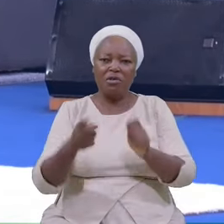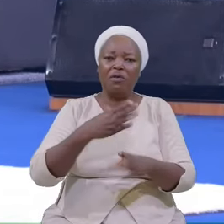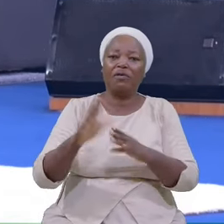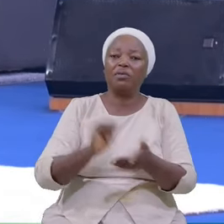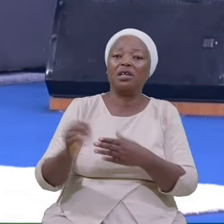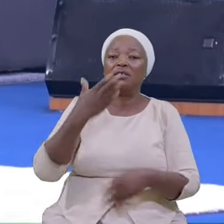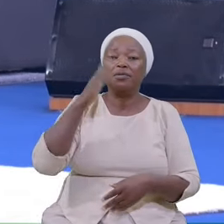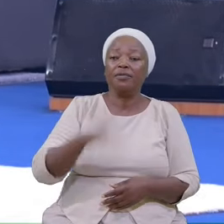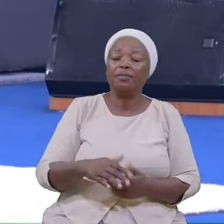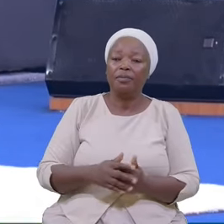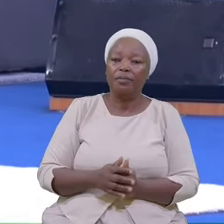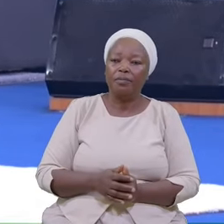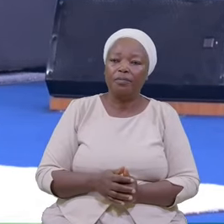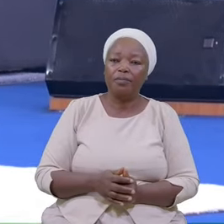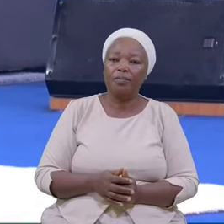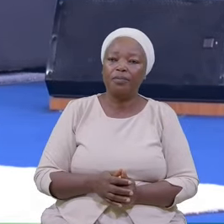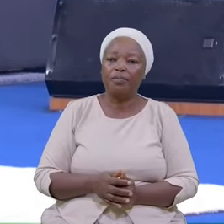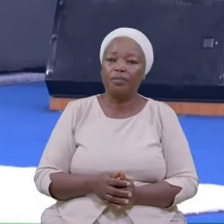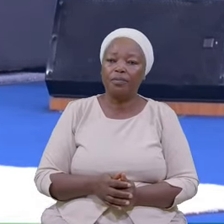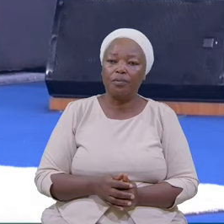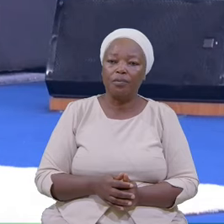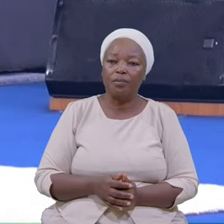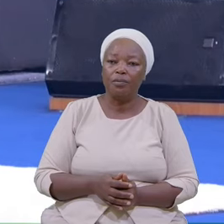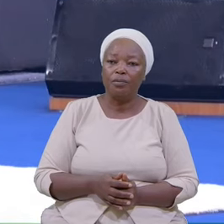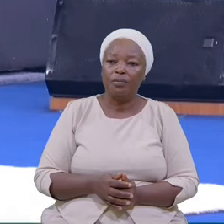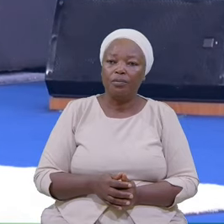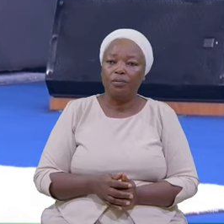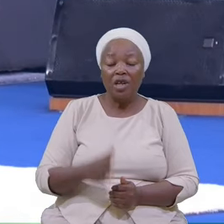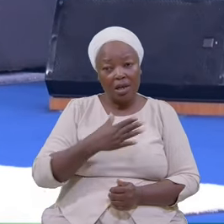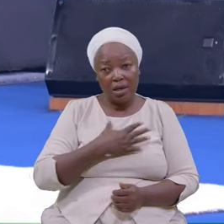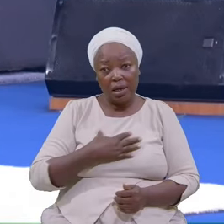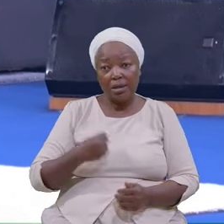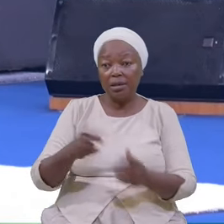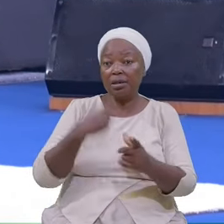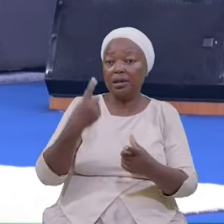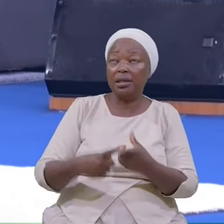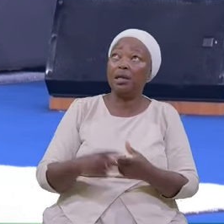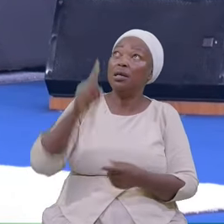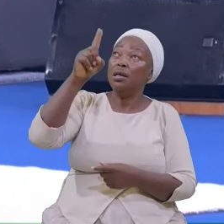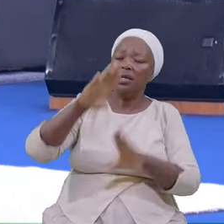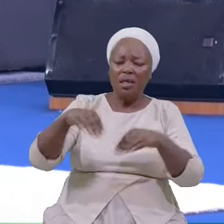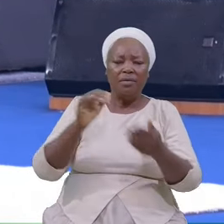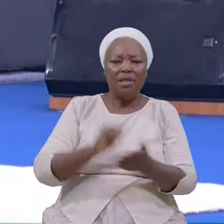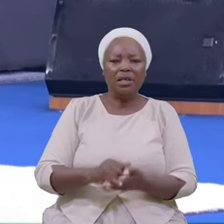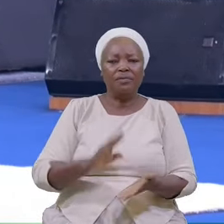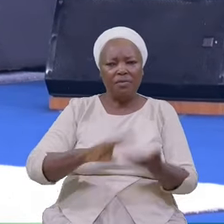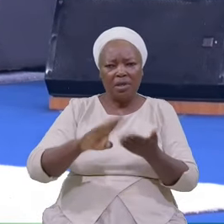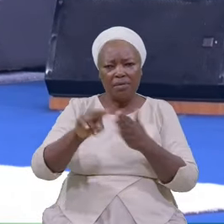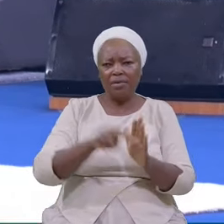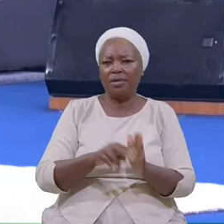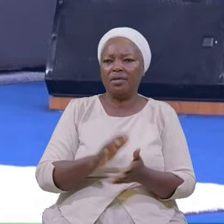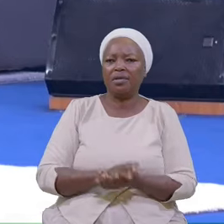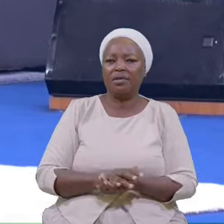mal. Il est venu à tenu ma main et m'a détourné de ce mal. Then he gives forgiveness. Et puis il offre le